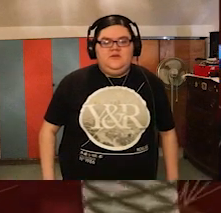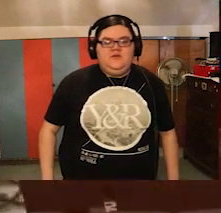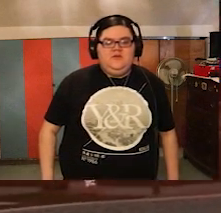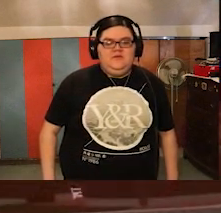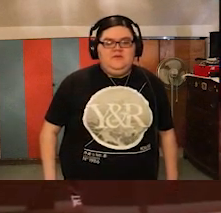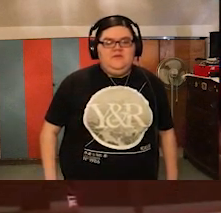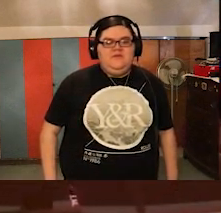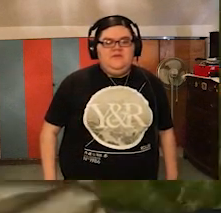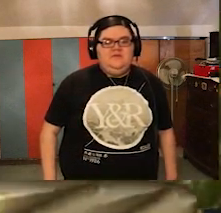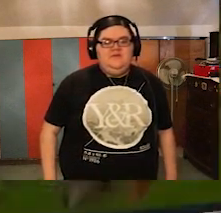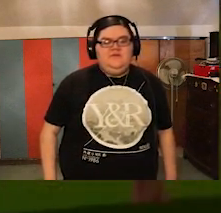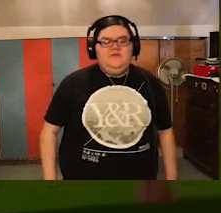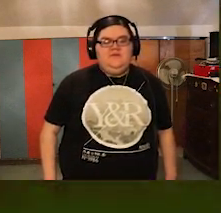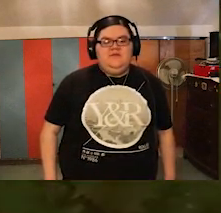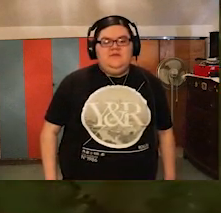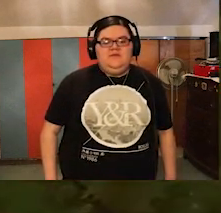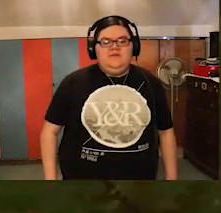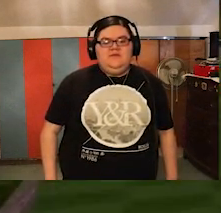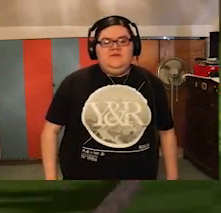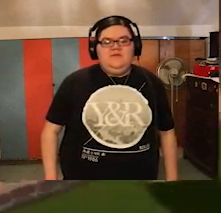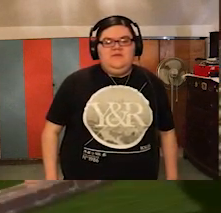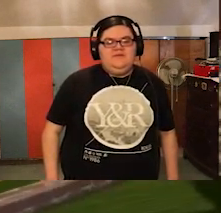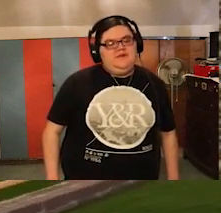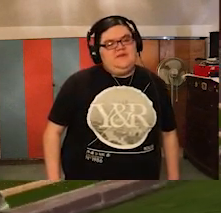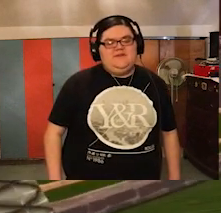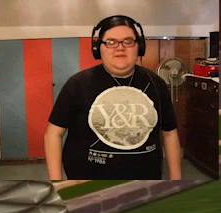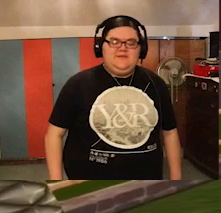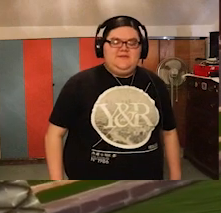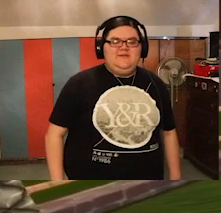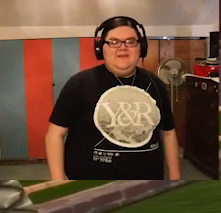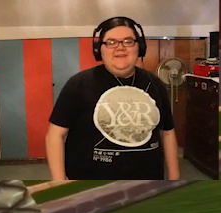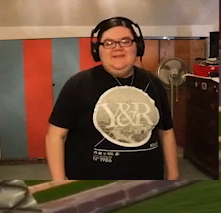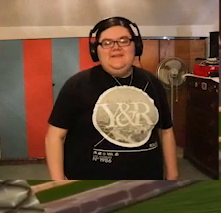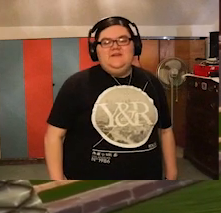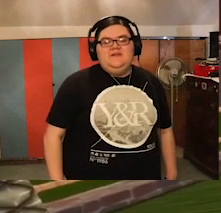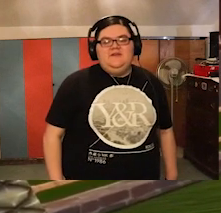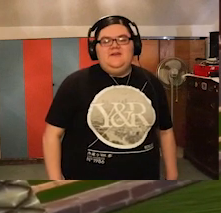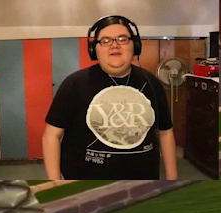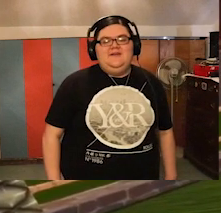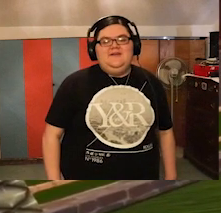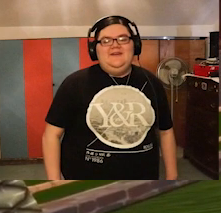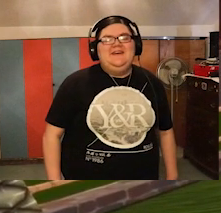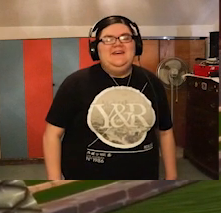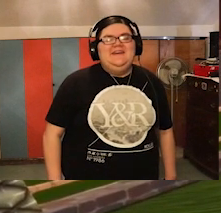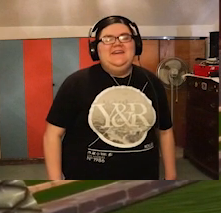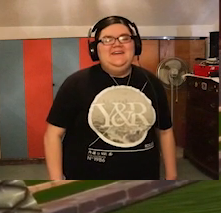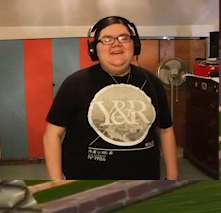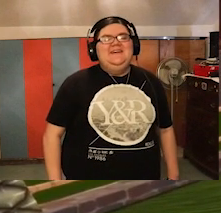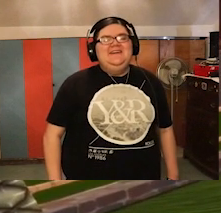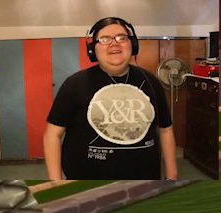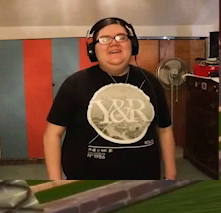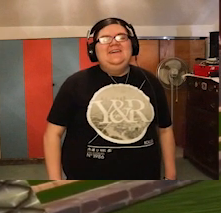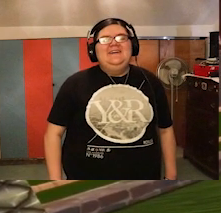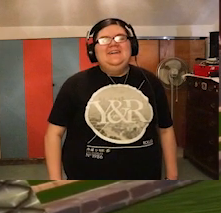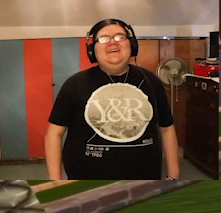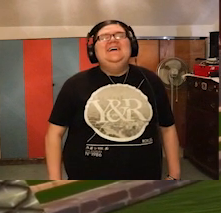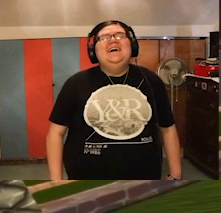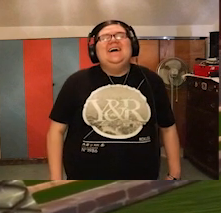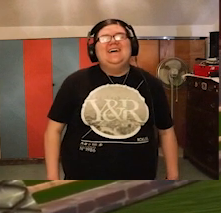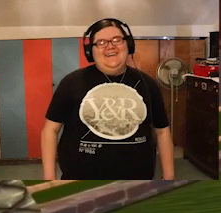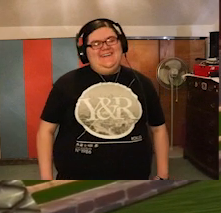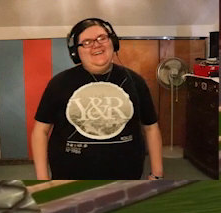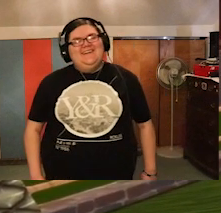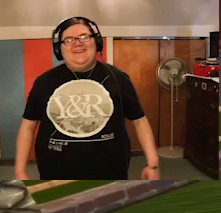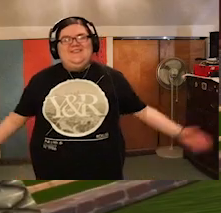this. JJ got two as well. I'm about to shoot. Hey, what? JJ, you're on film lag. Why have we reset? Yeah, no, just. Josh got reset. What are you reset